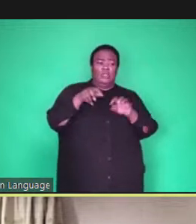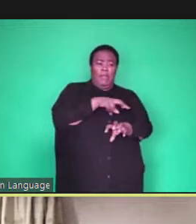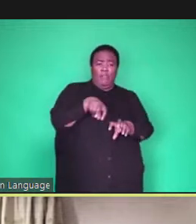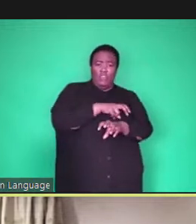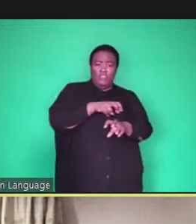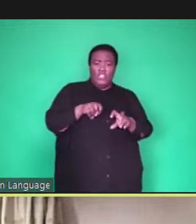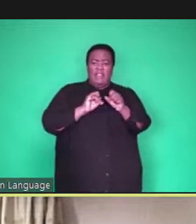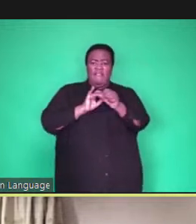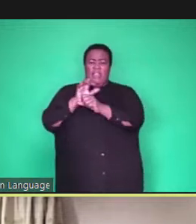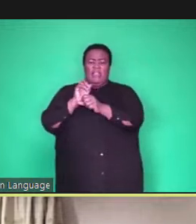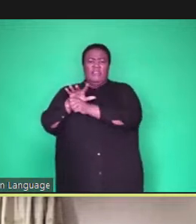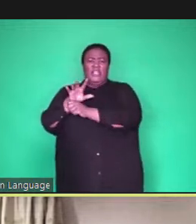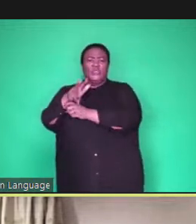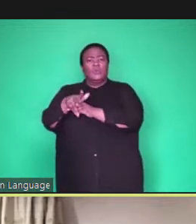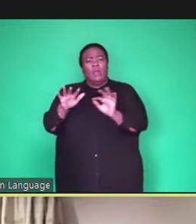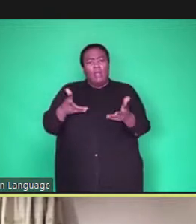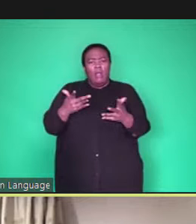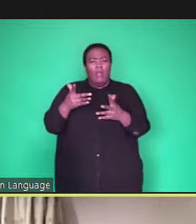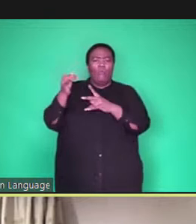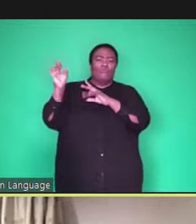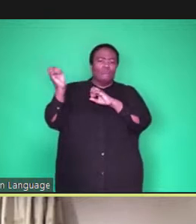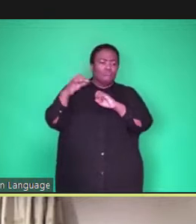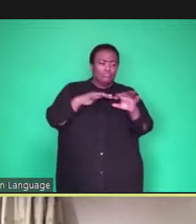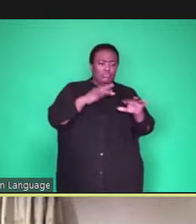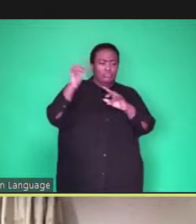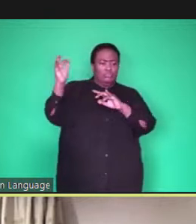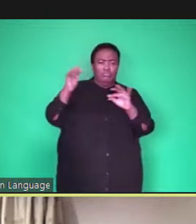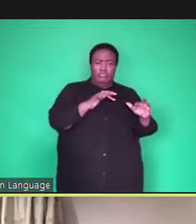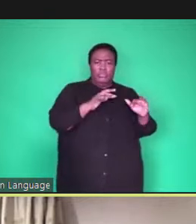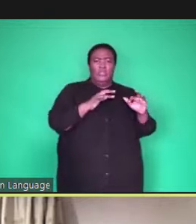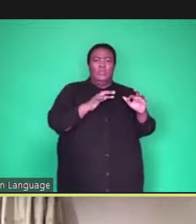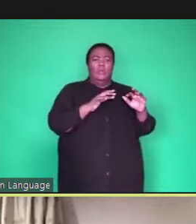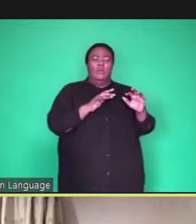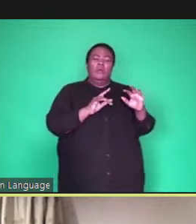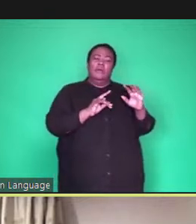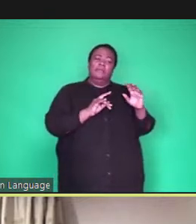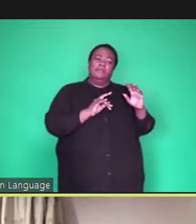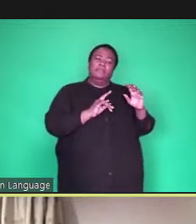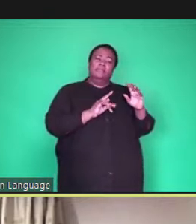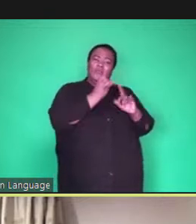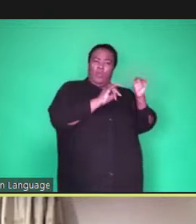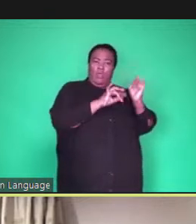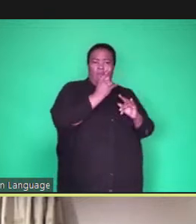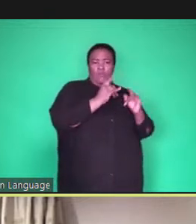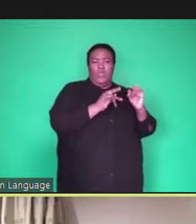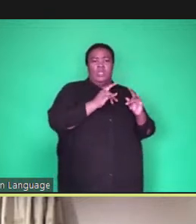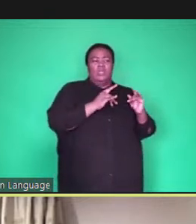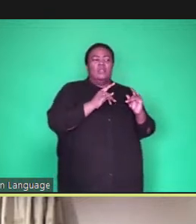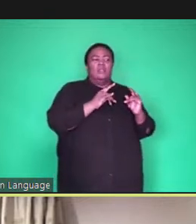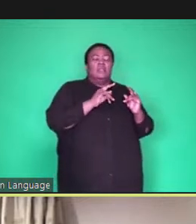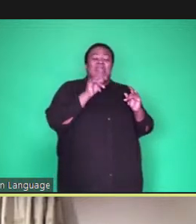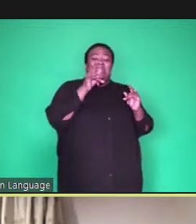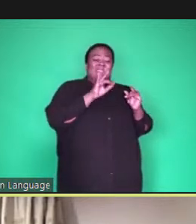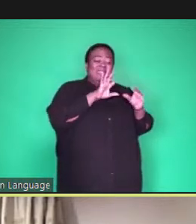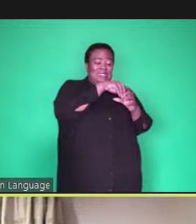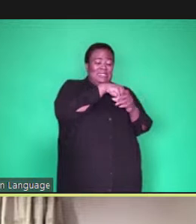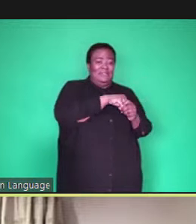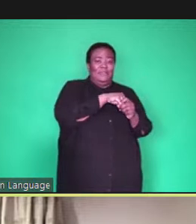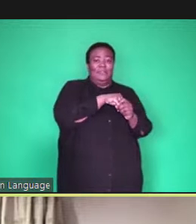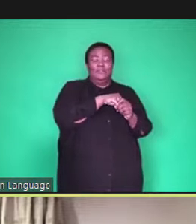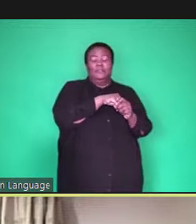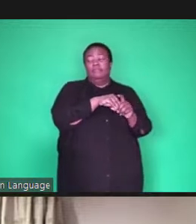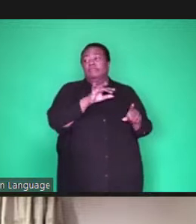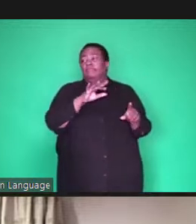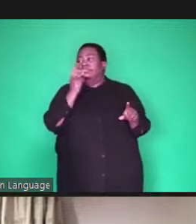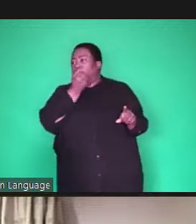rural to urban movement falls under the mention of possible areas of future research. So even these—